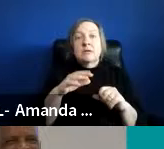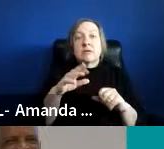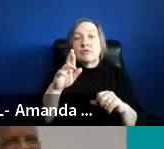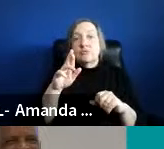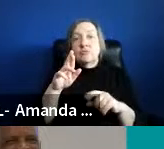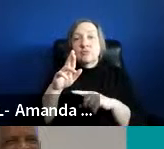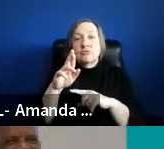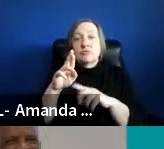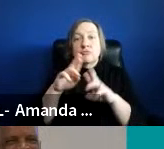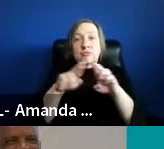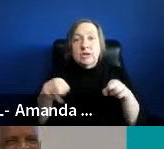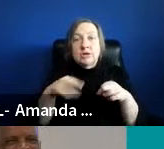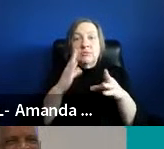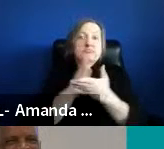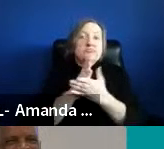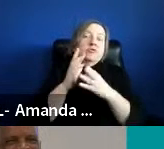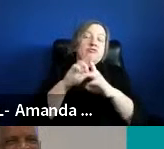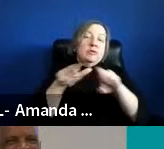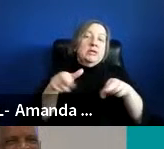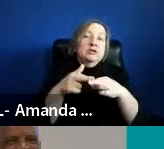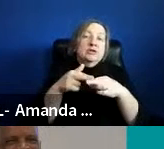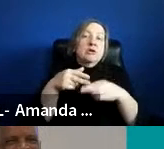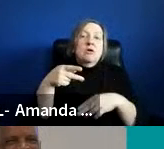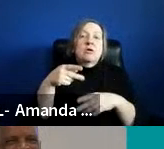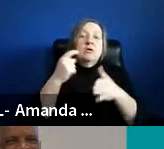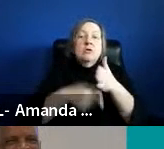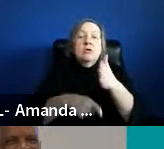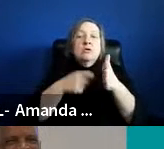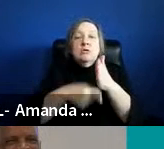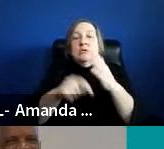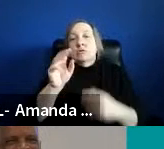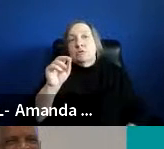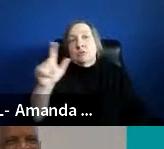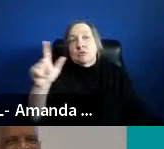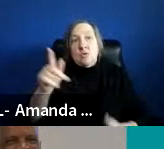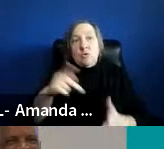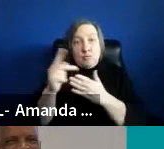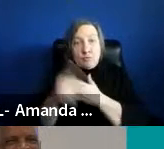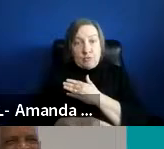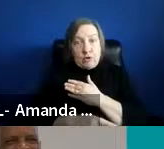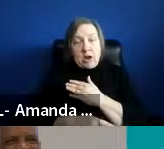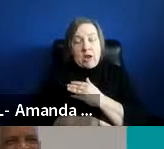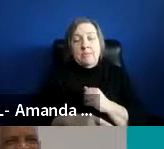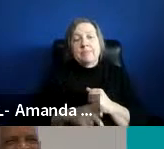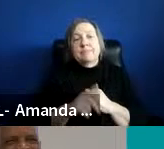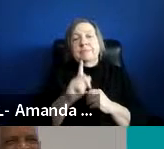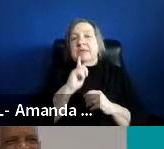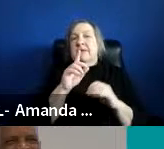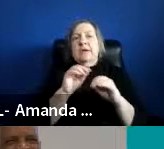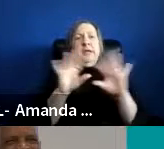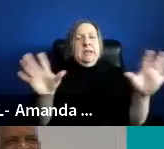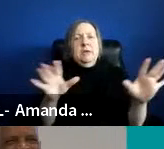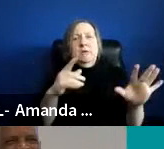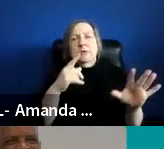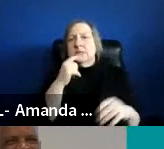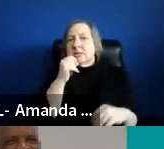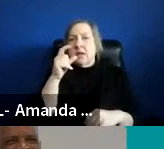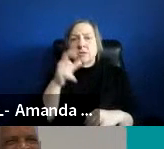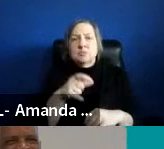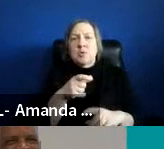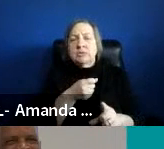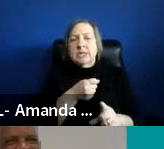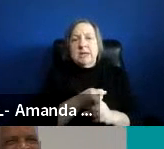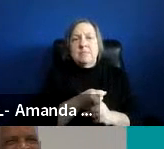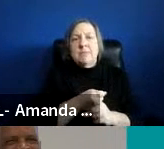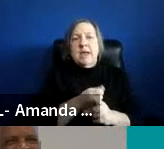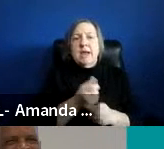program. You know, it was very clear in that message that it's not intended to impact collection of tolls